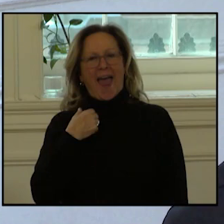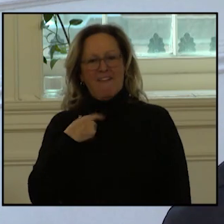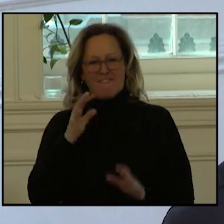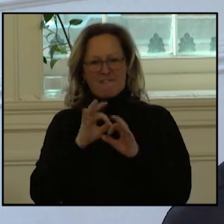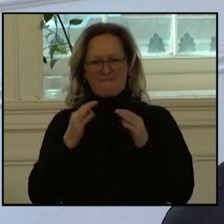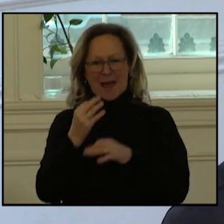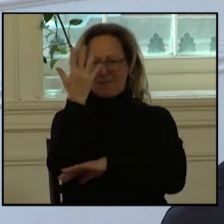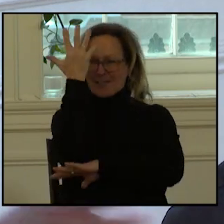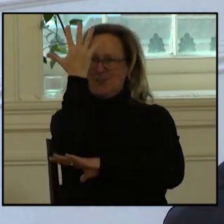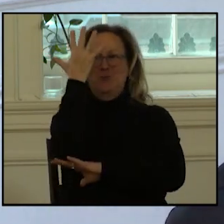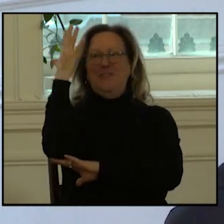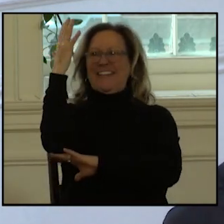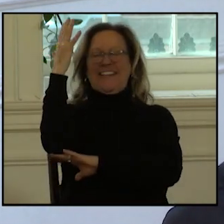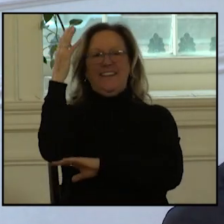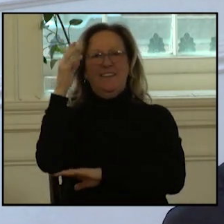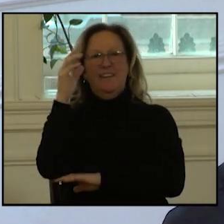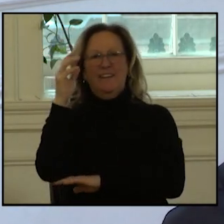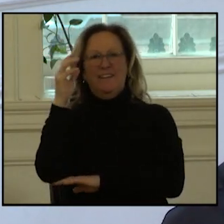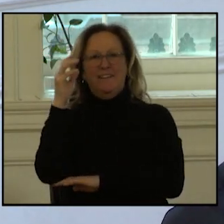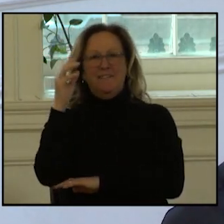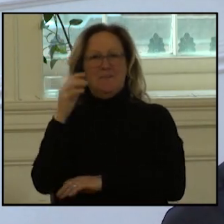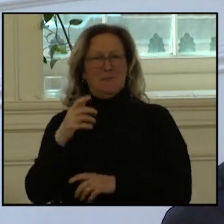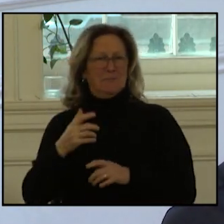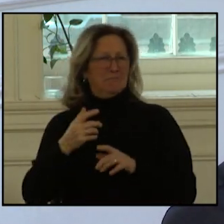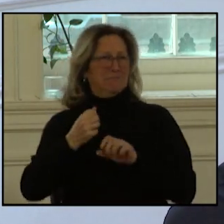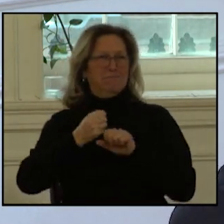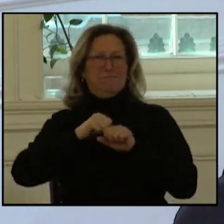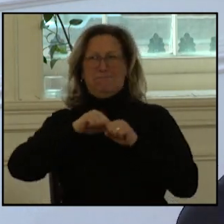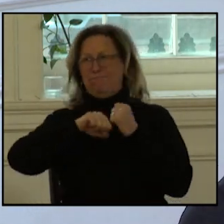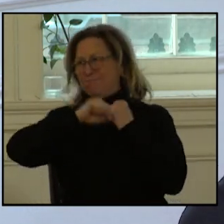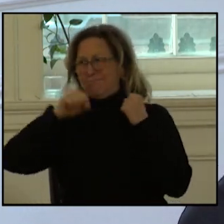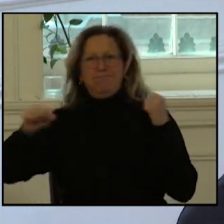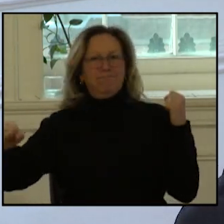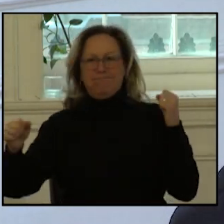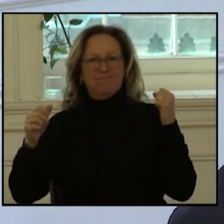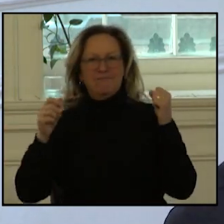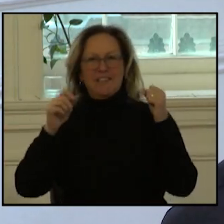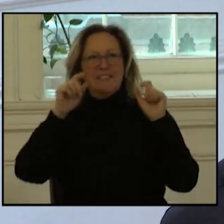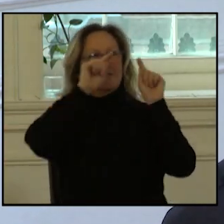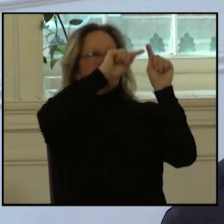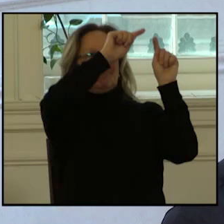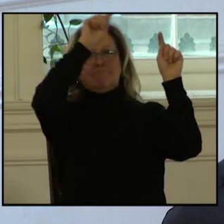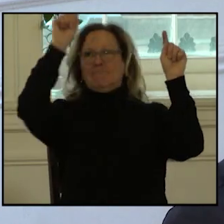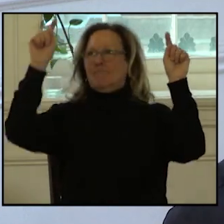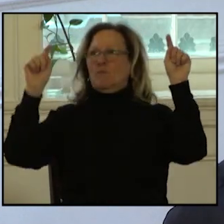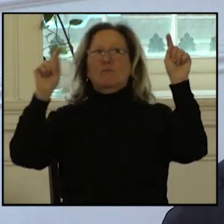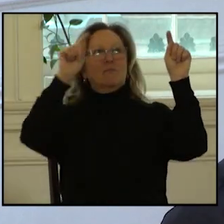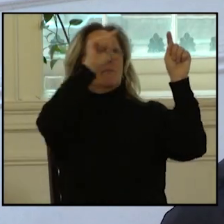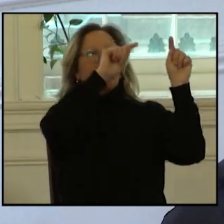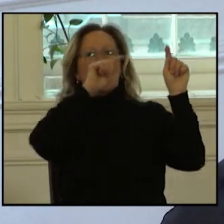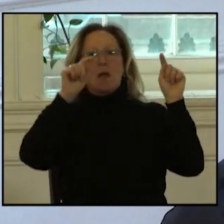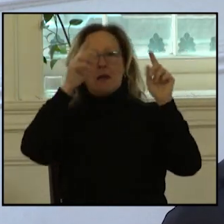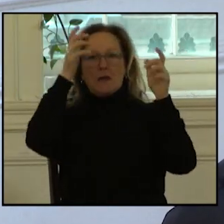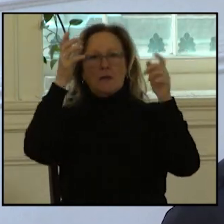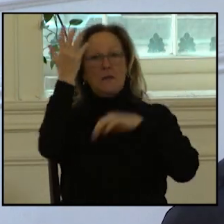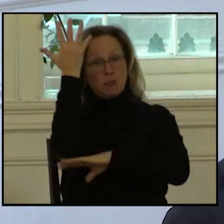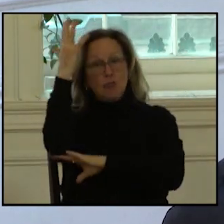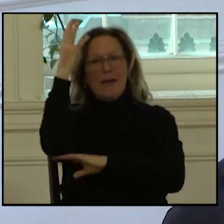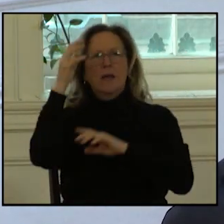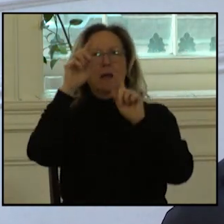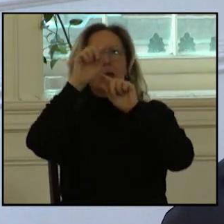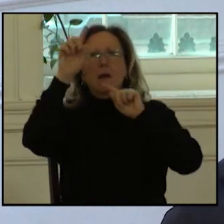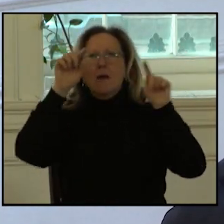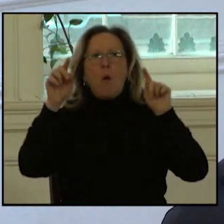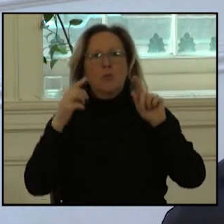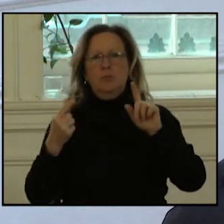like, you know, a mile long, and going all the way back to England, black and white, going